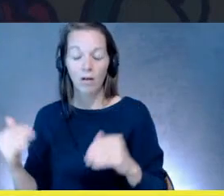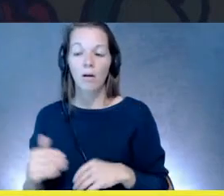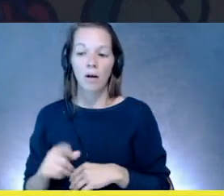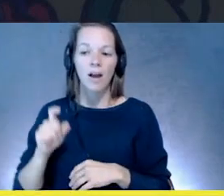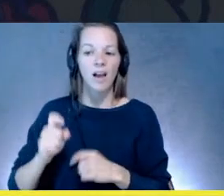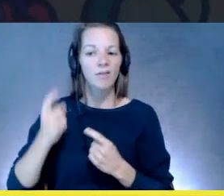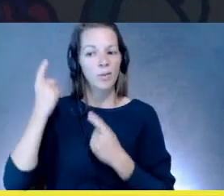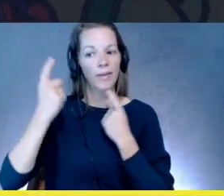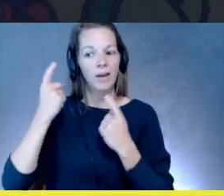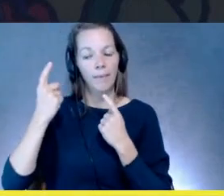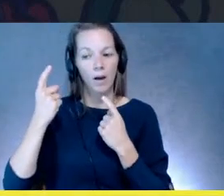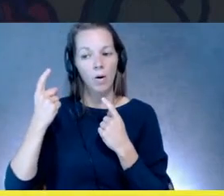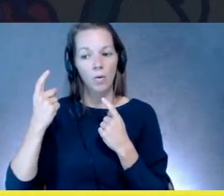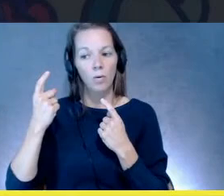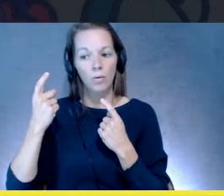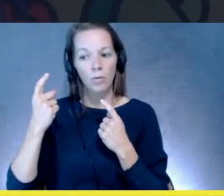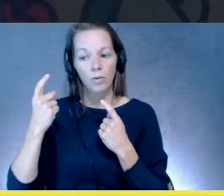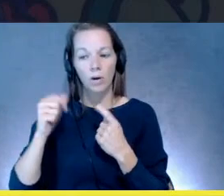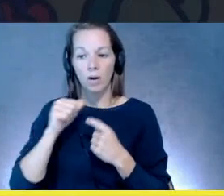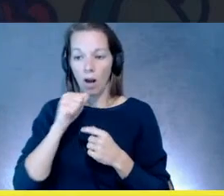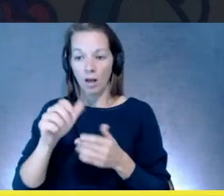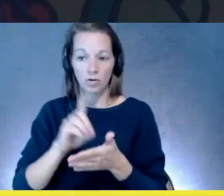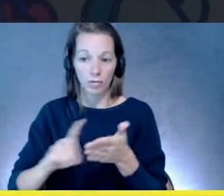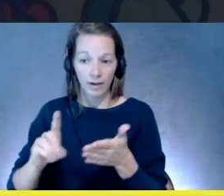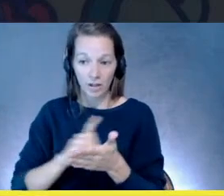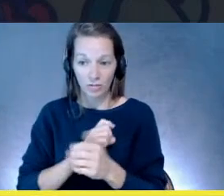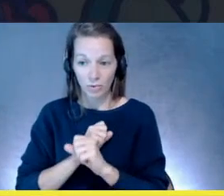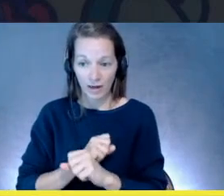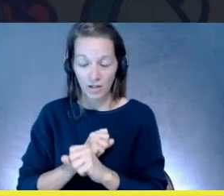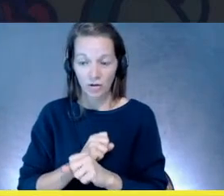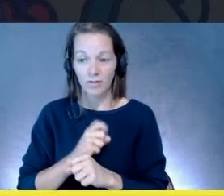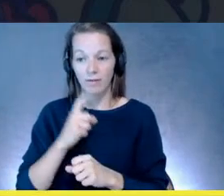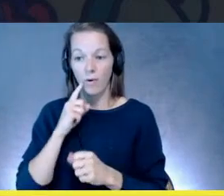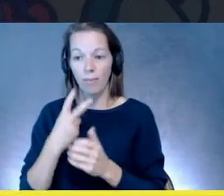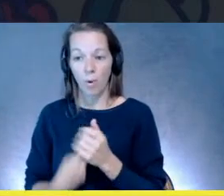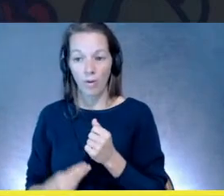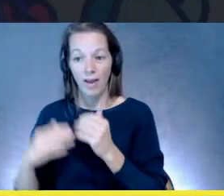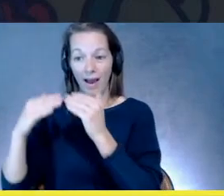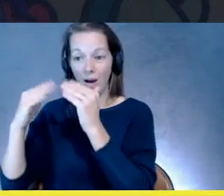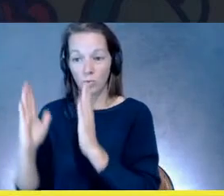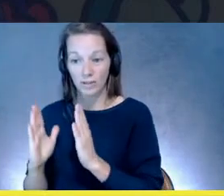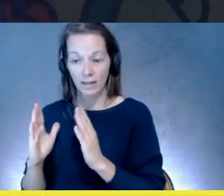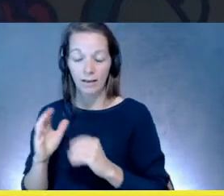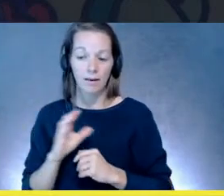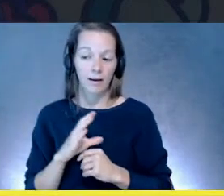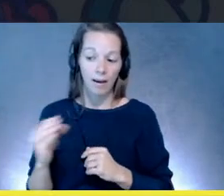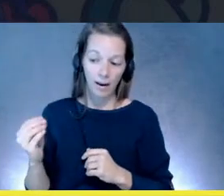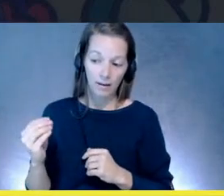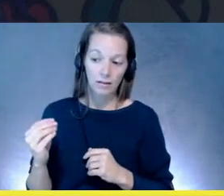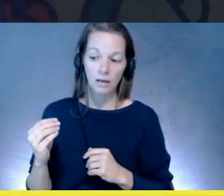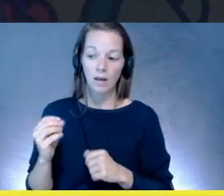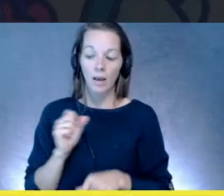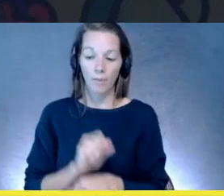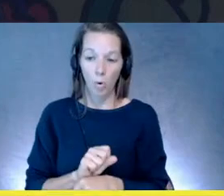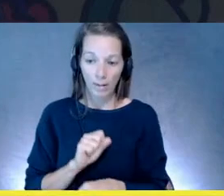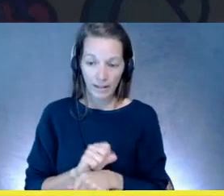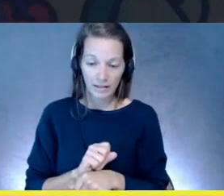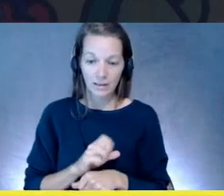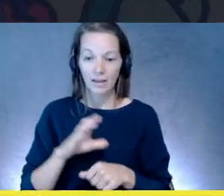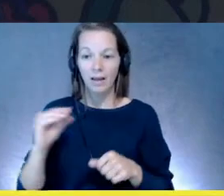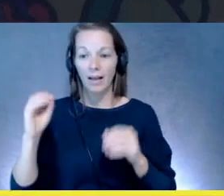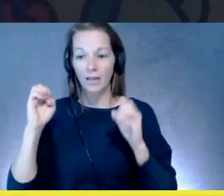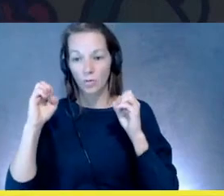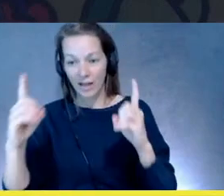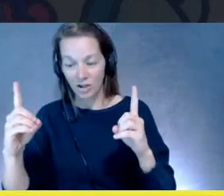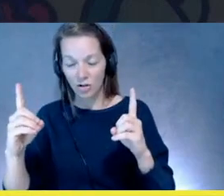about non-discrimination protection in both housing and employment and education as